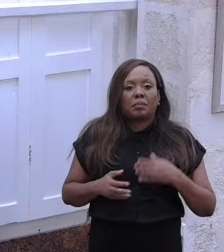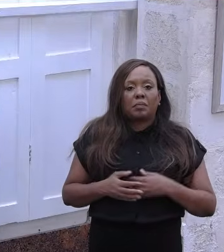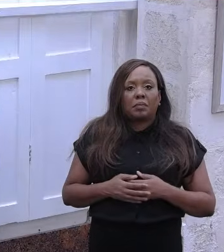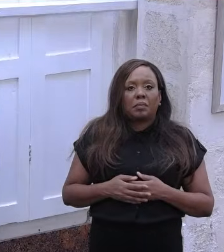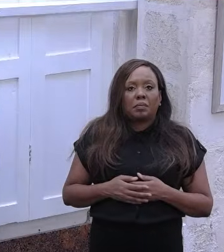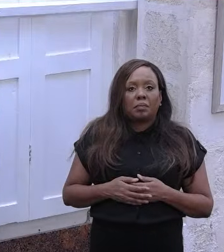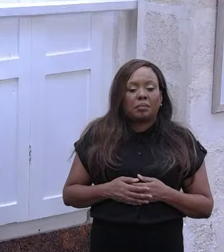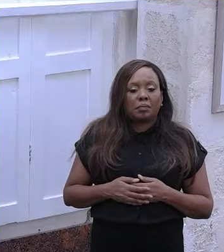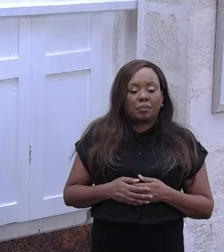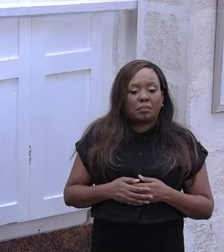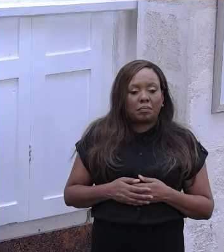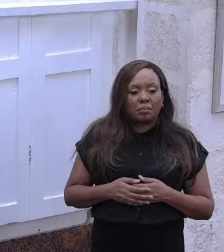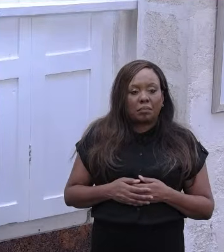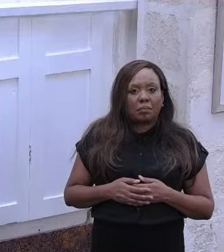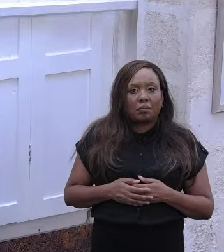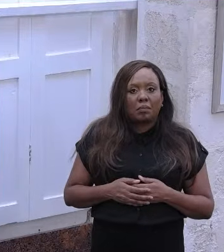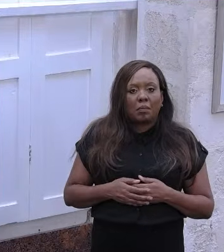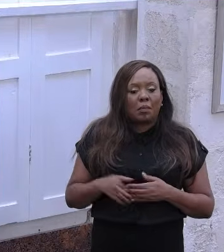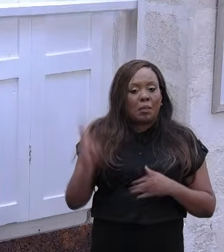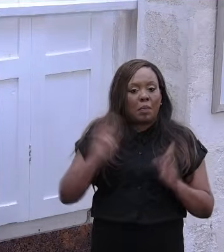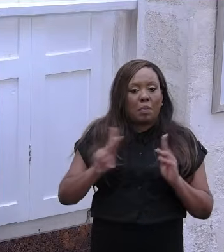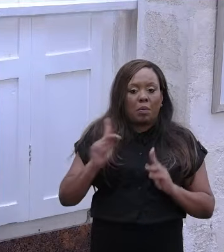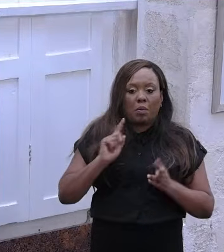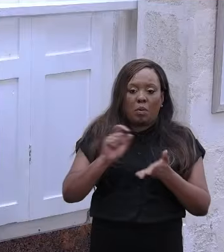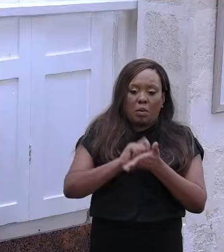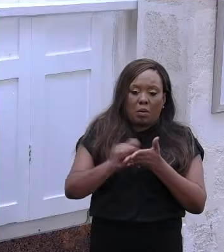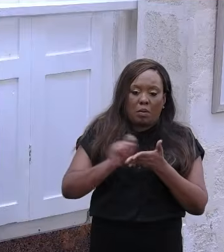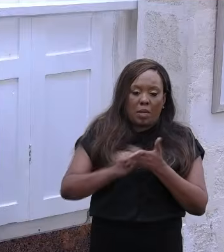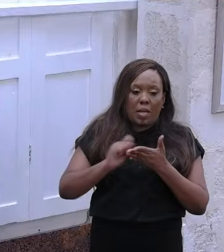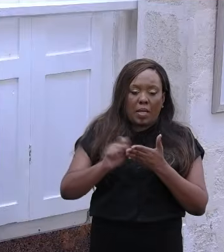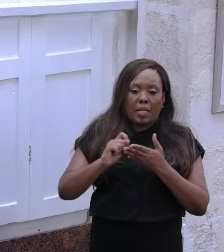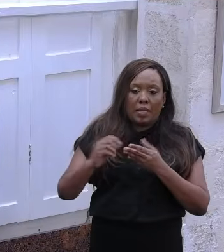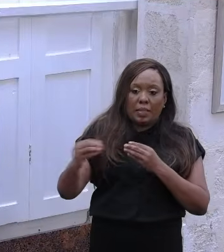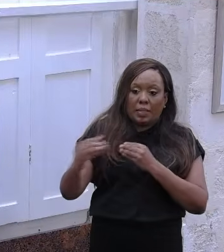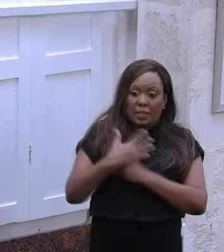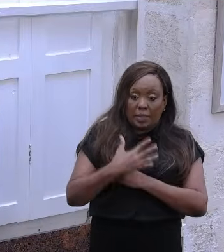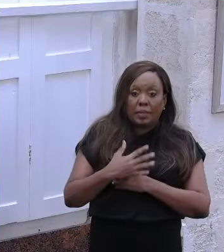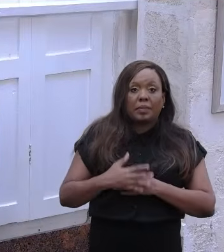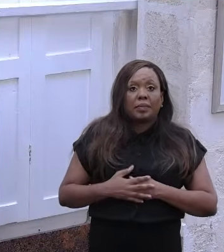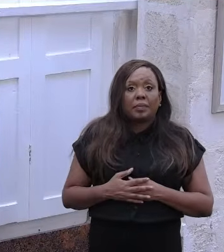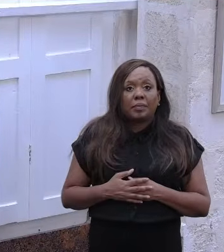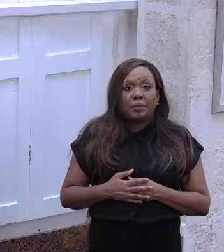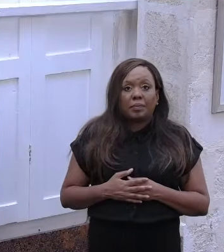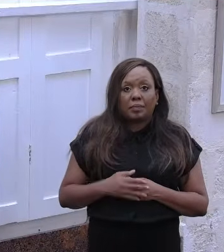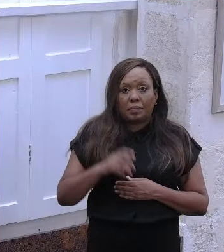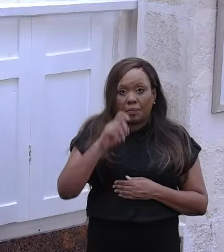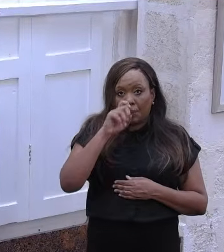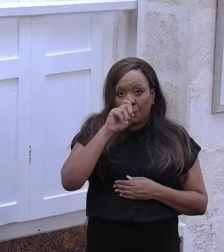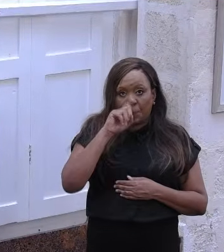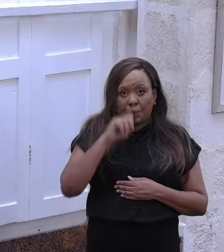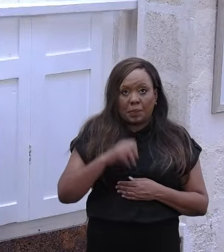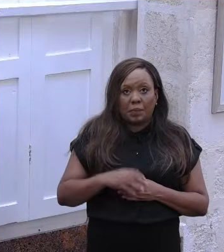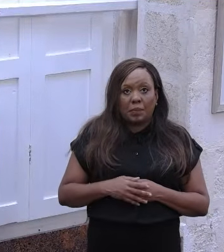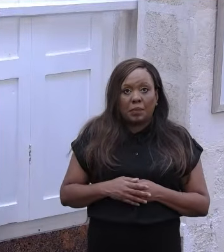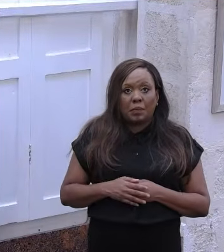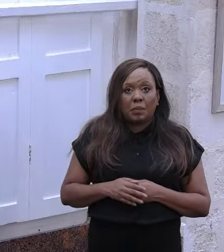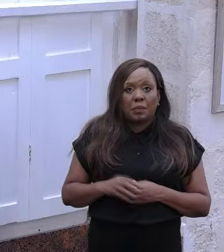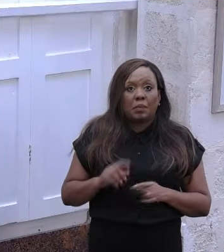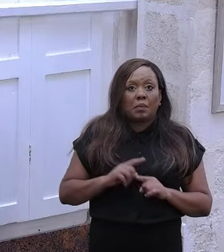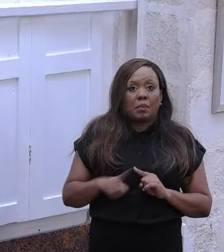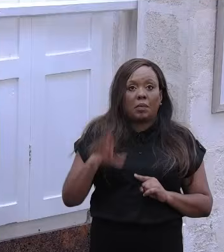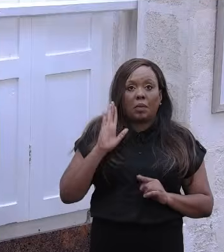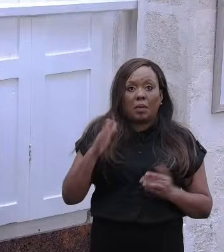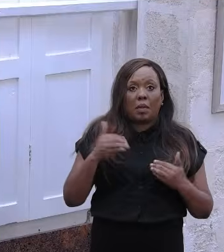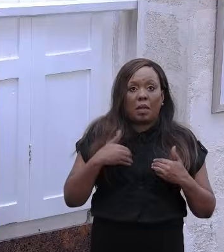verbally by submitters, in addition to what we are doing here today, going through our summary, grouping them and